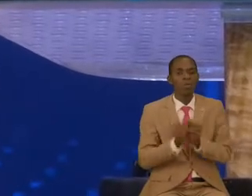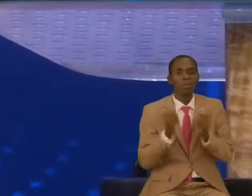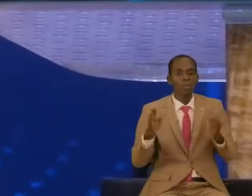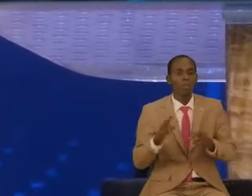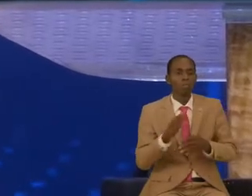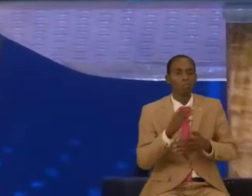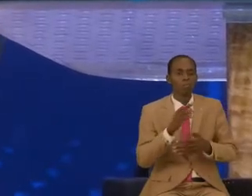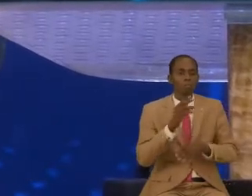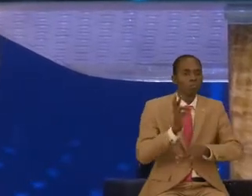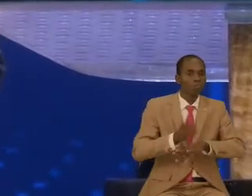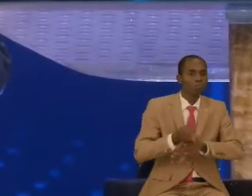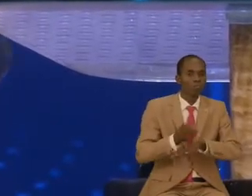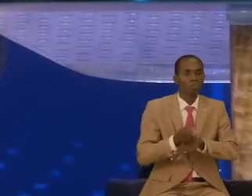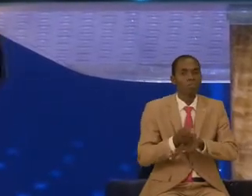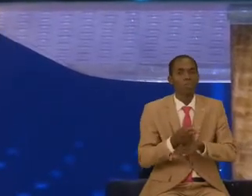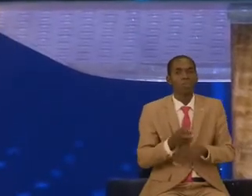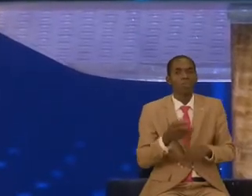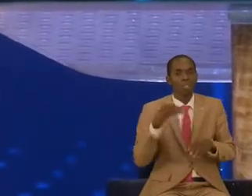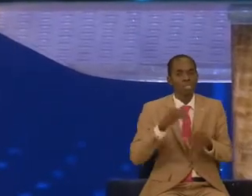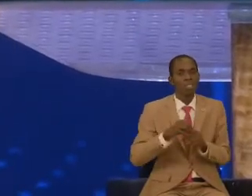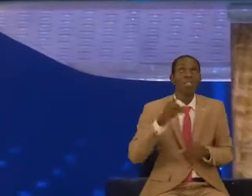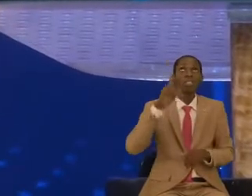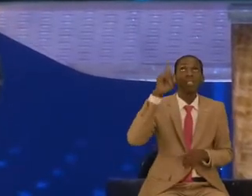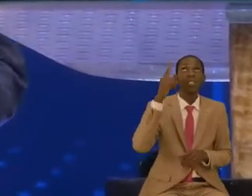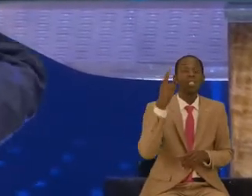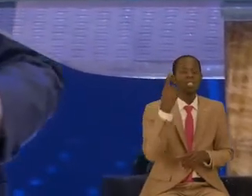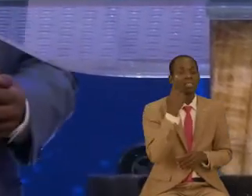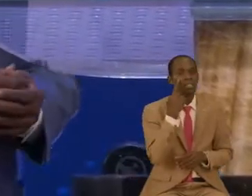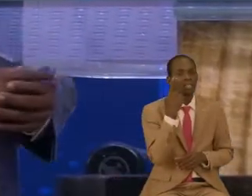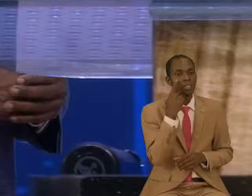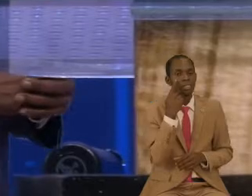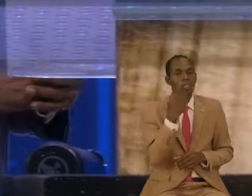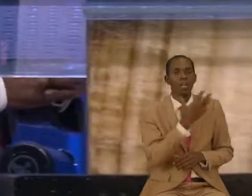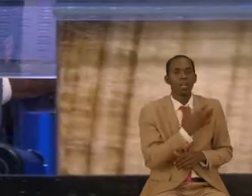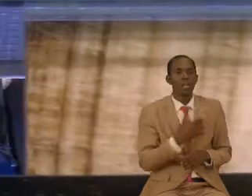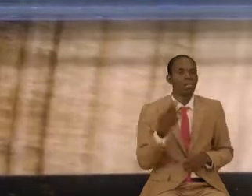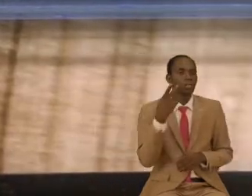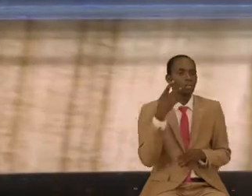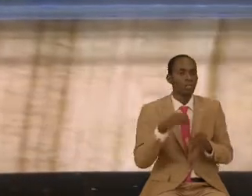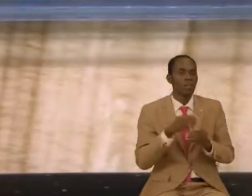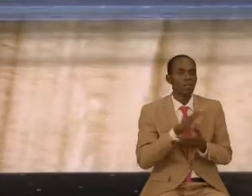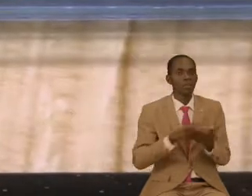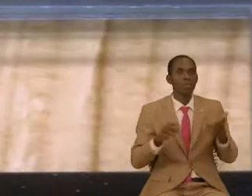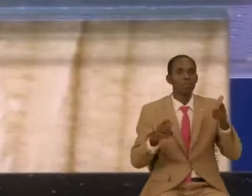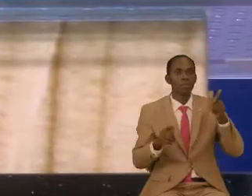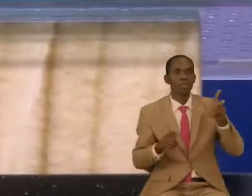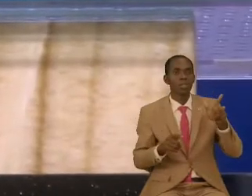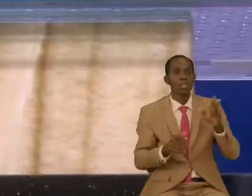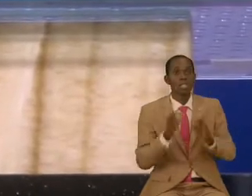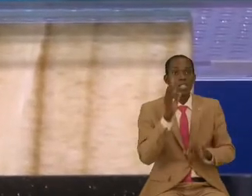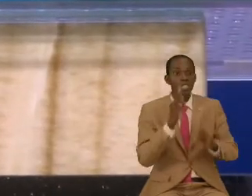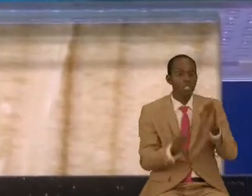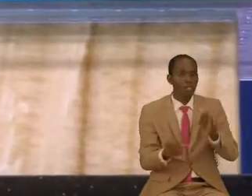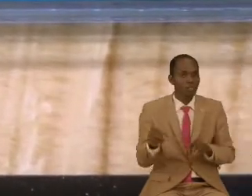unreprovable in his sight. Then in verse 23, it says, if ye continue, if